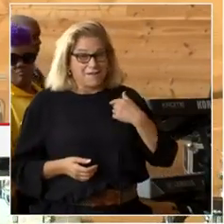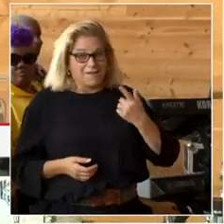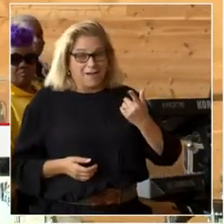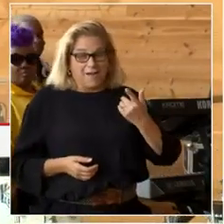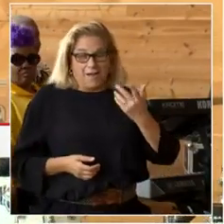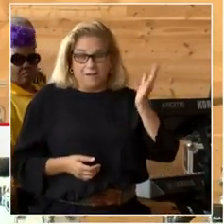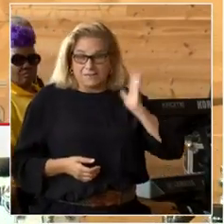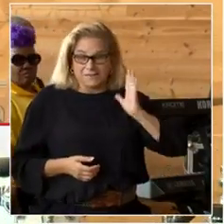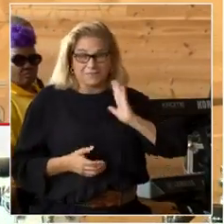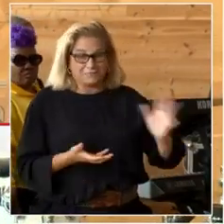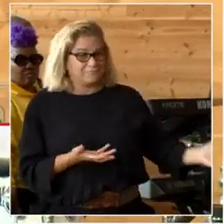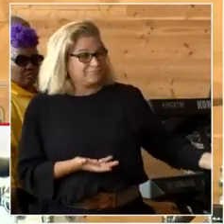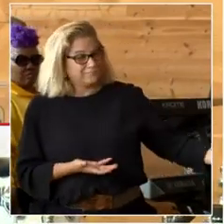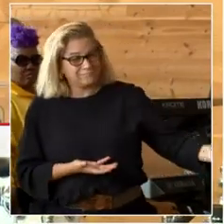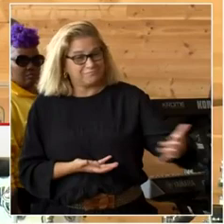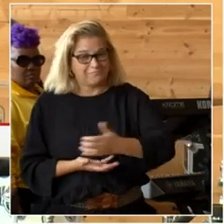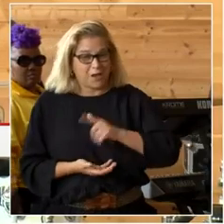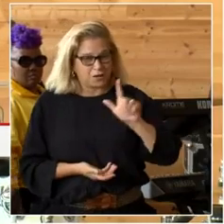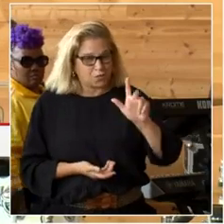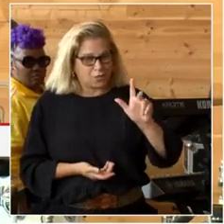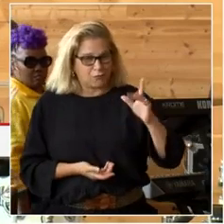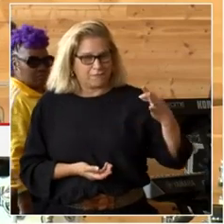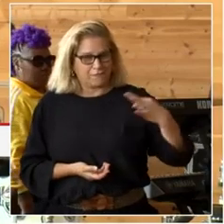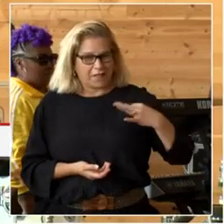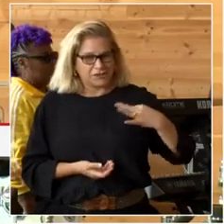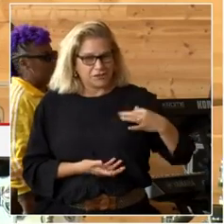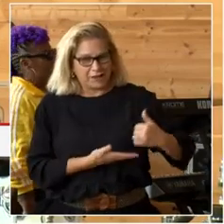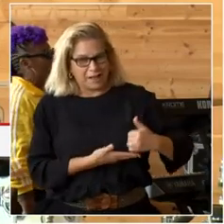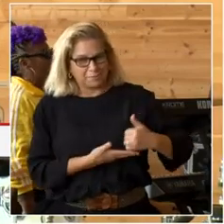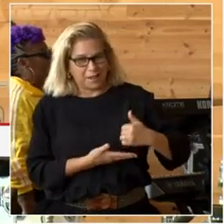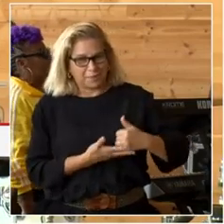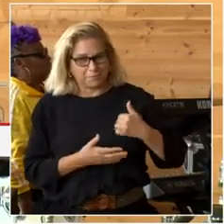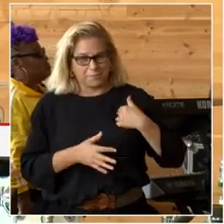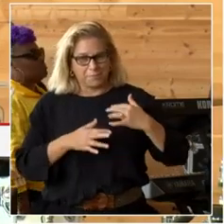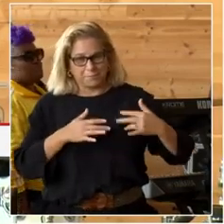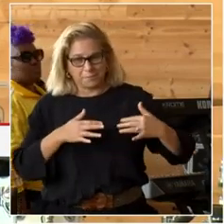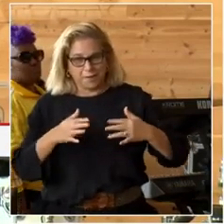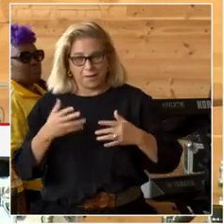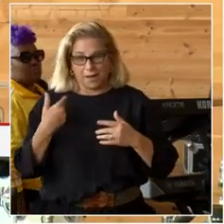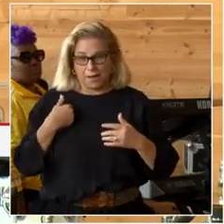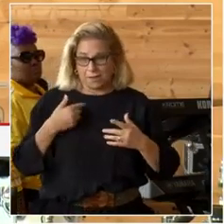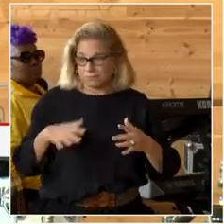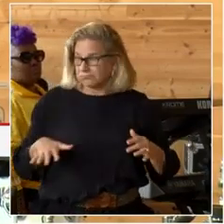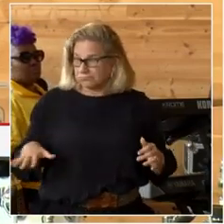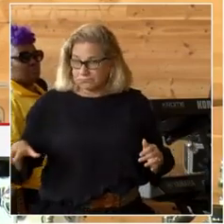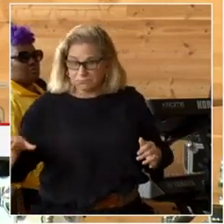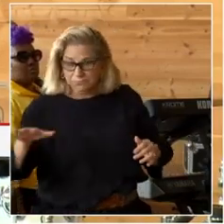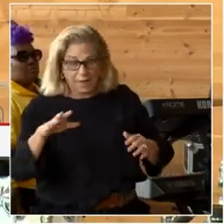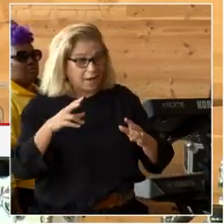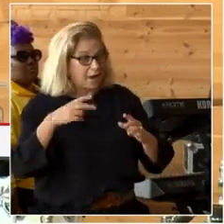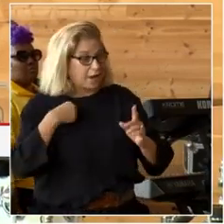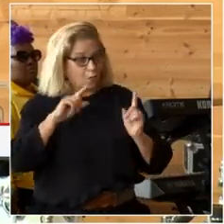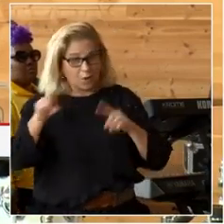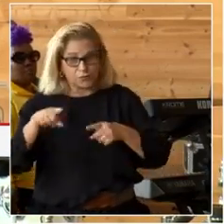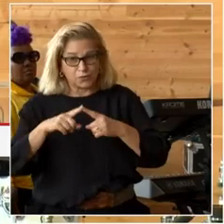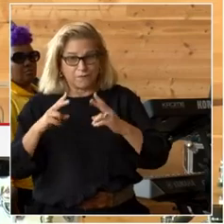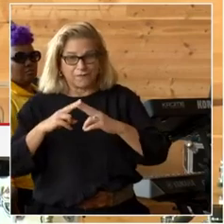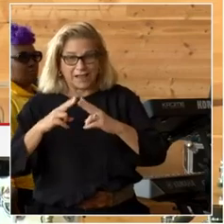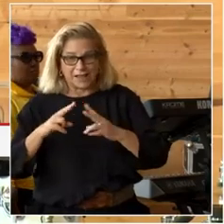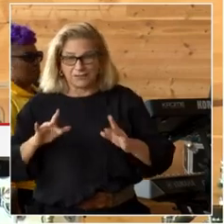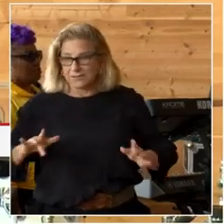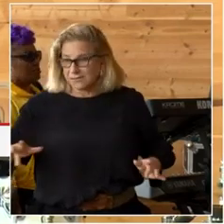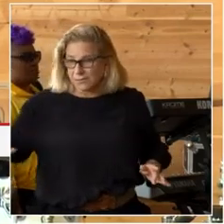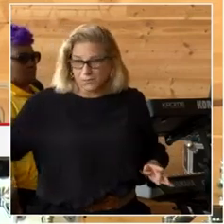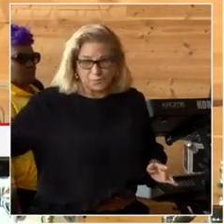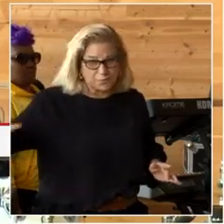never imagine going from being in a rural village to now building manufacturing and beauty in our nation's capital. And the reason